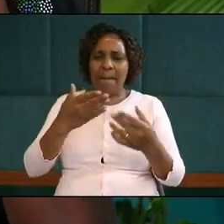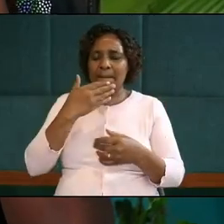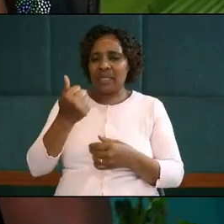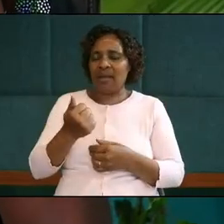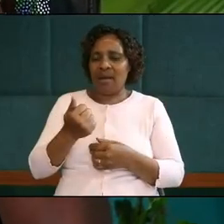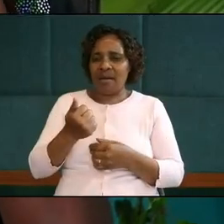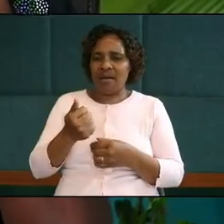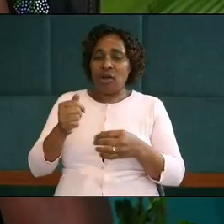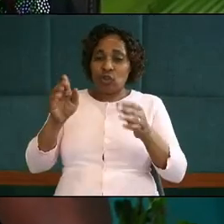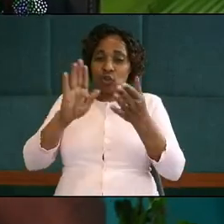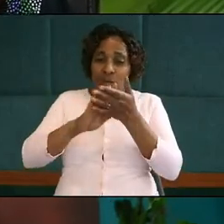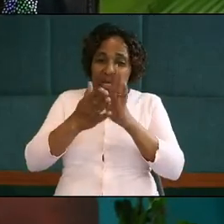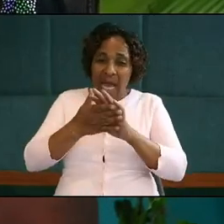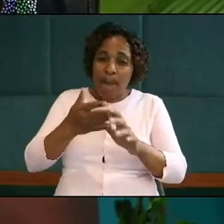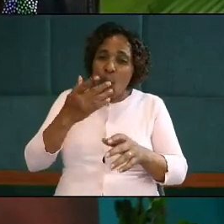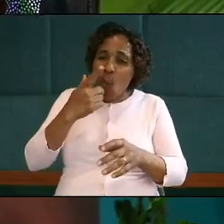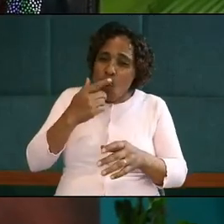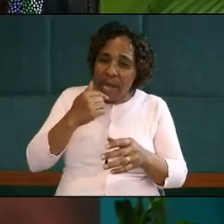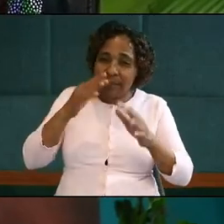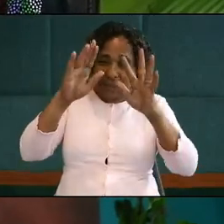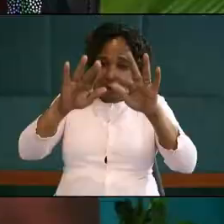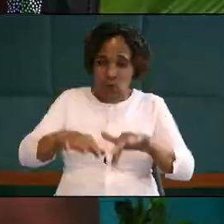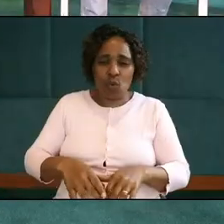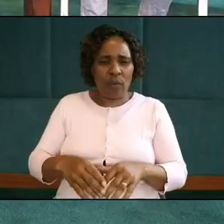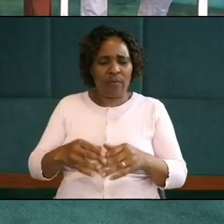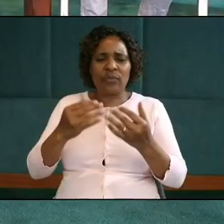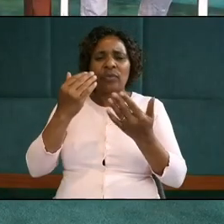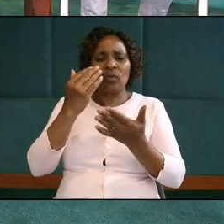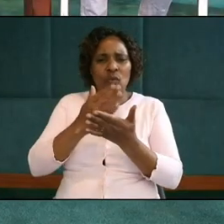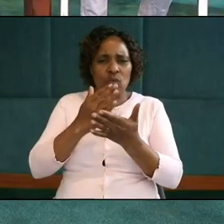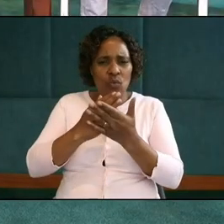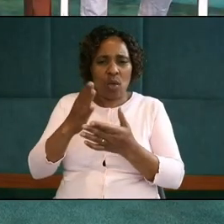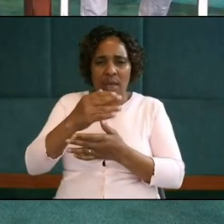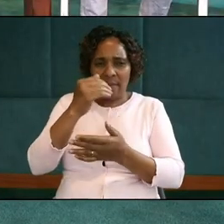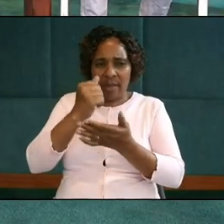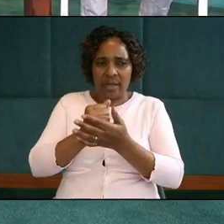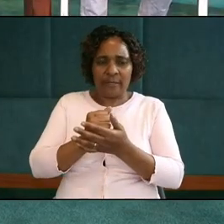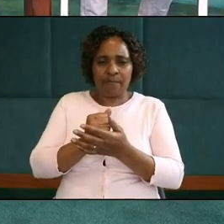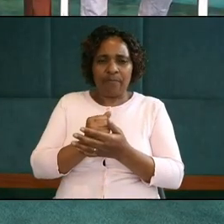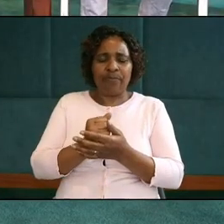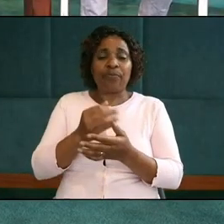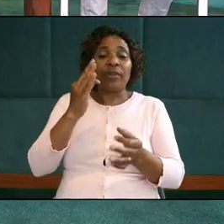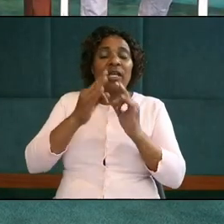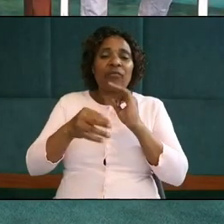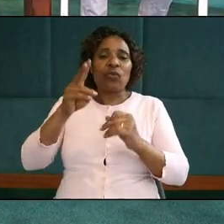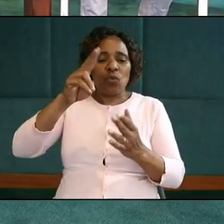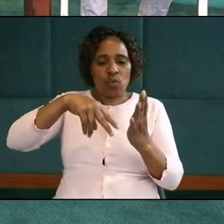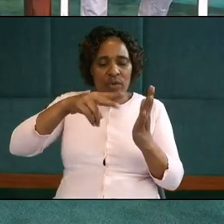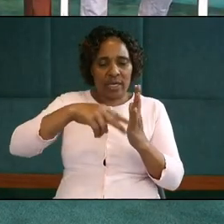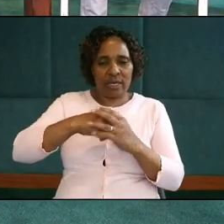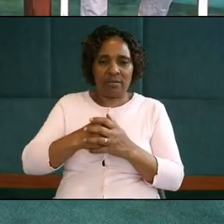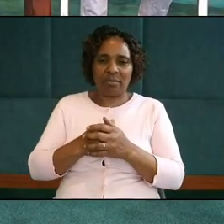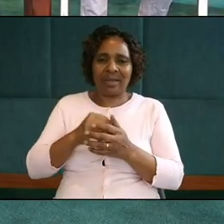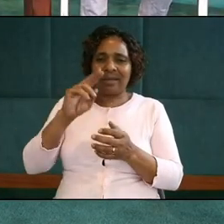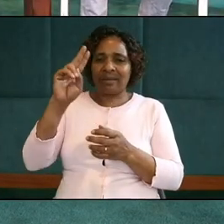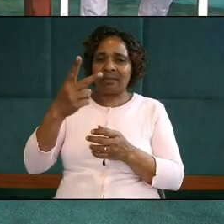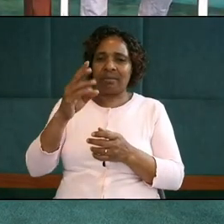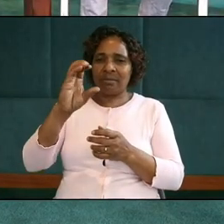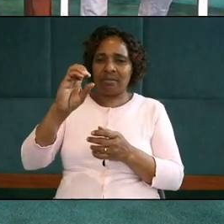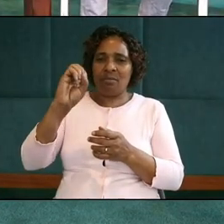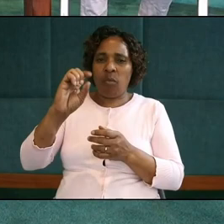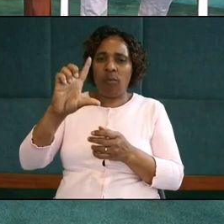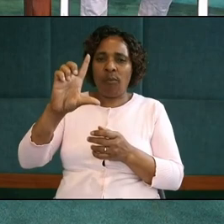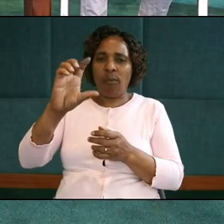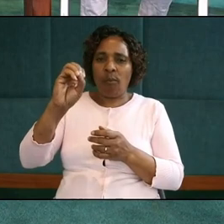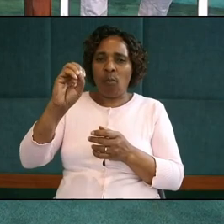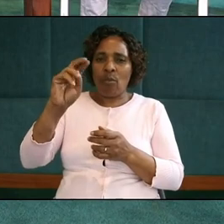better than what you can do. Amen, amen, and that's so true. Steve, if you could read for us the book of 2 Chronicles chapter